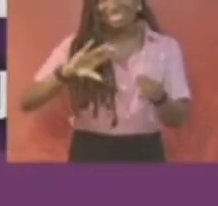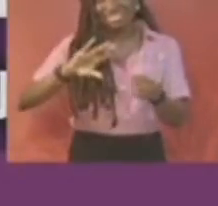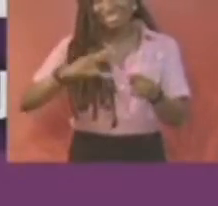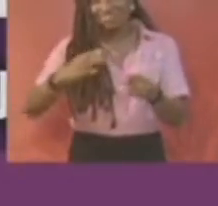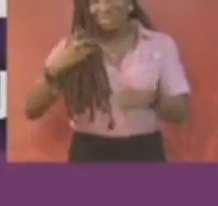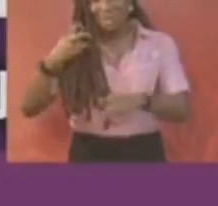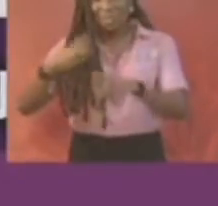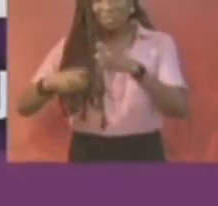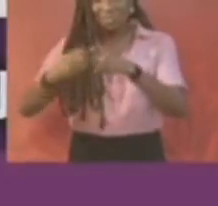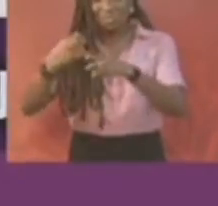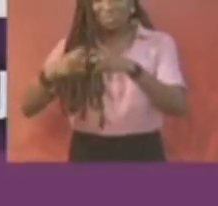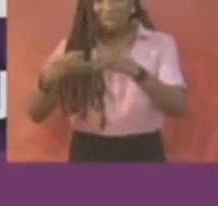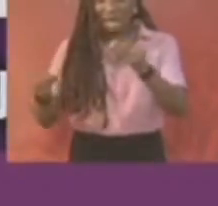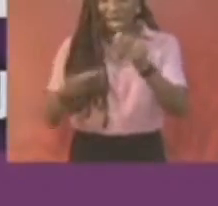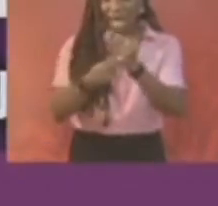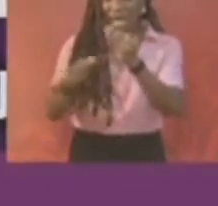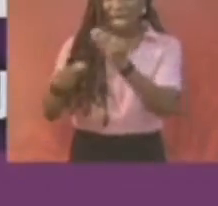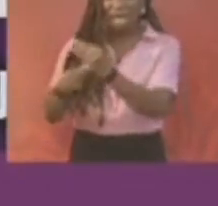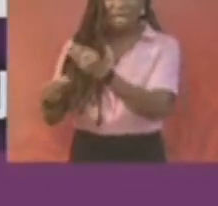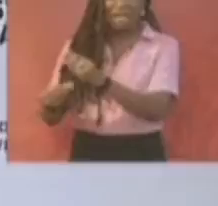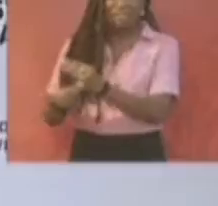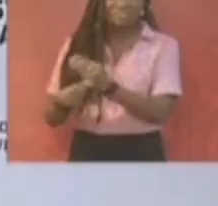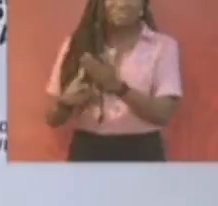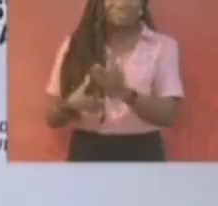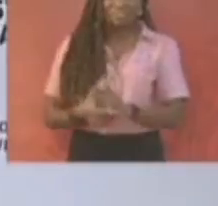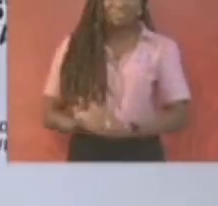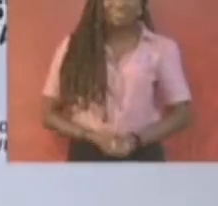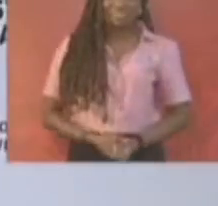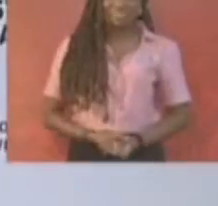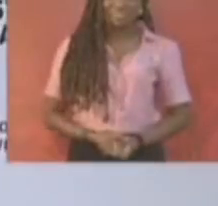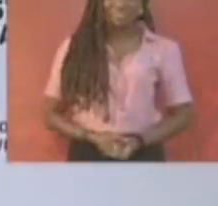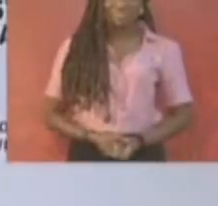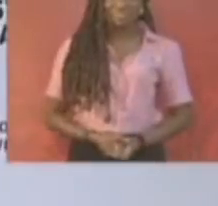certain standards of living. Thanks.